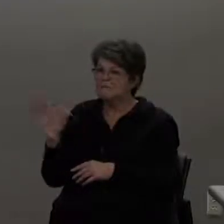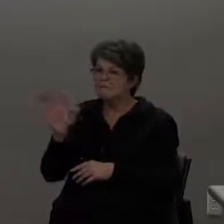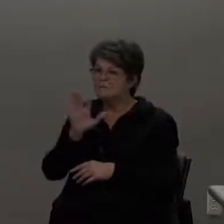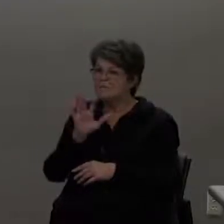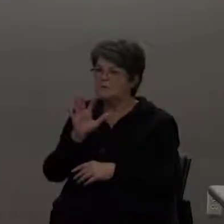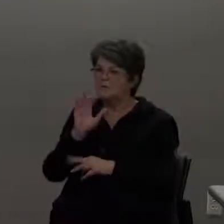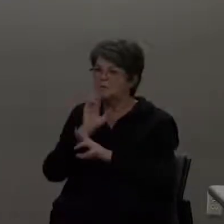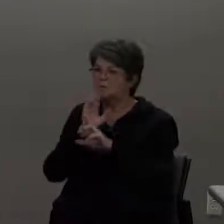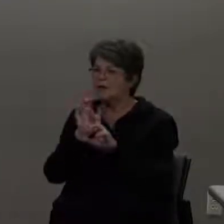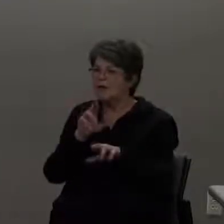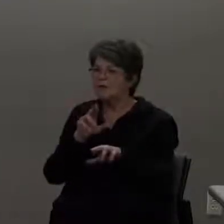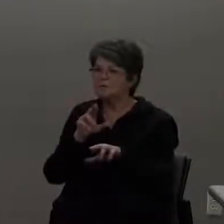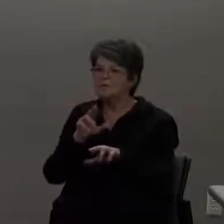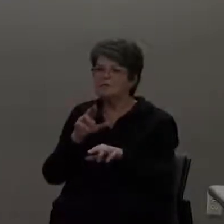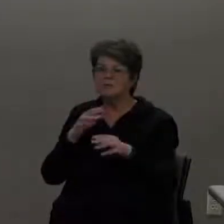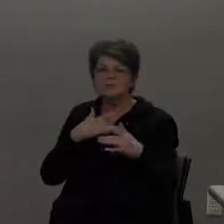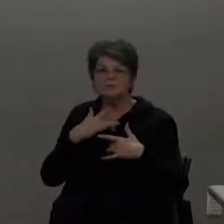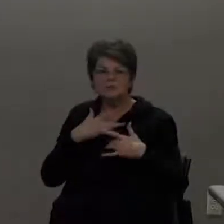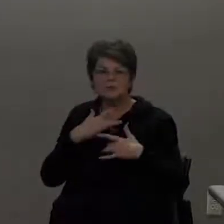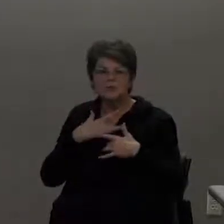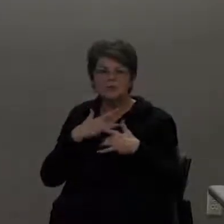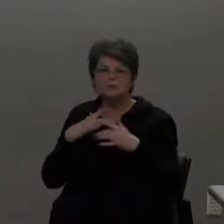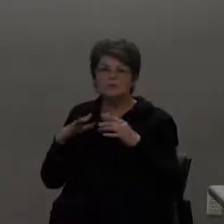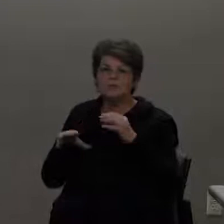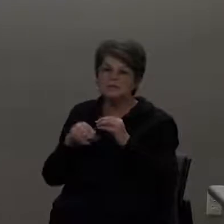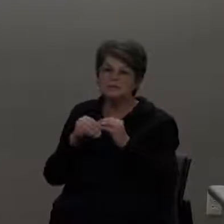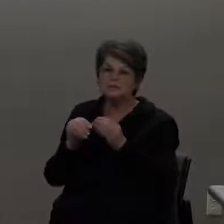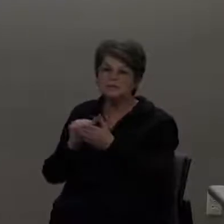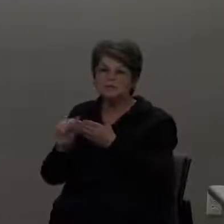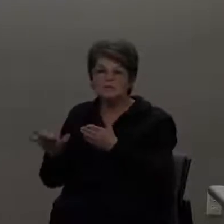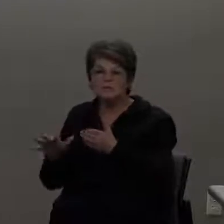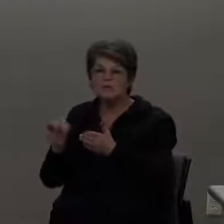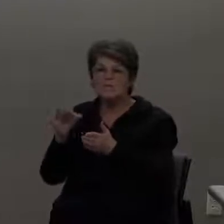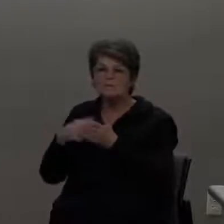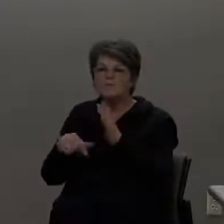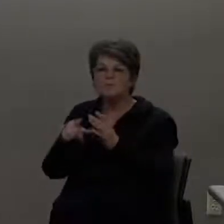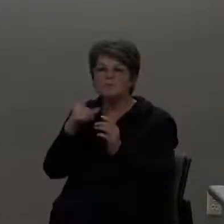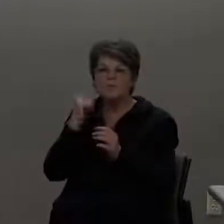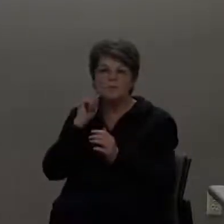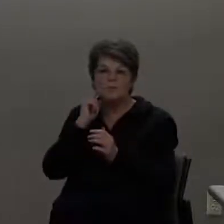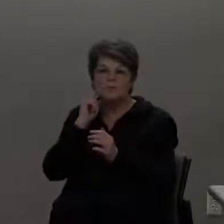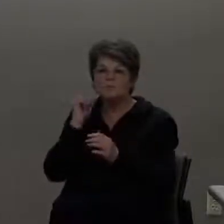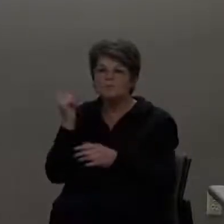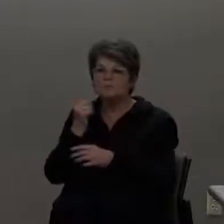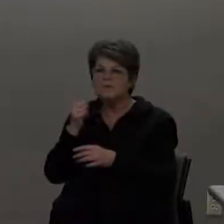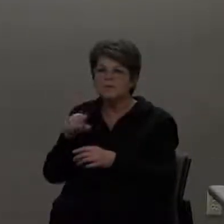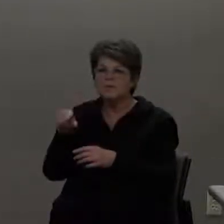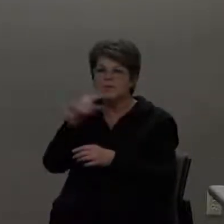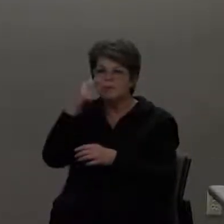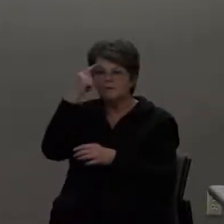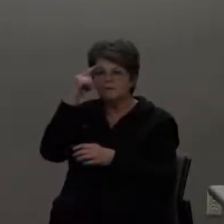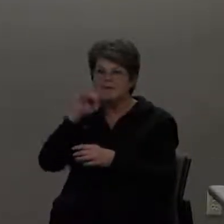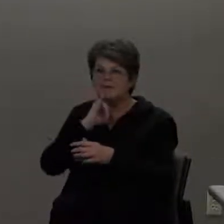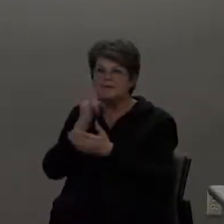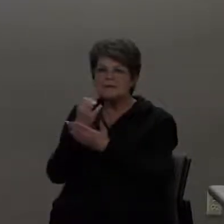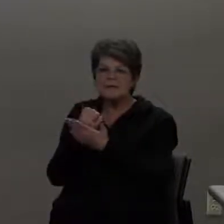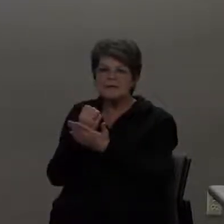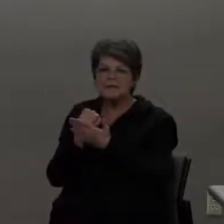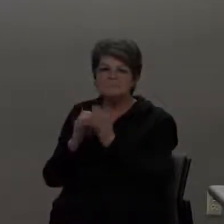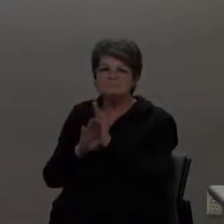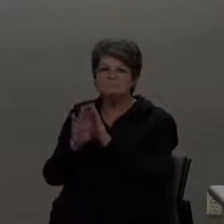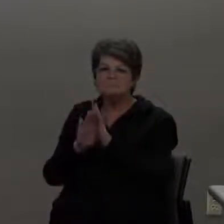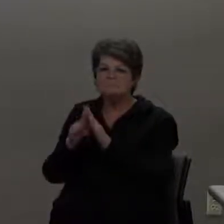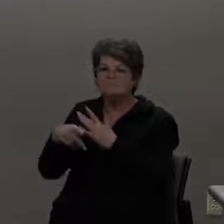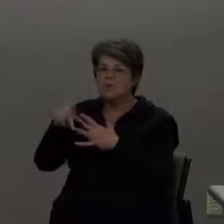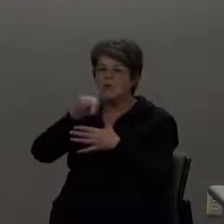reaction, concerns, additions, removals of what you just heard, something that you think is an economic development priority that